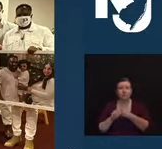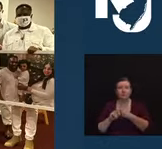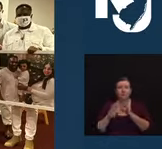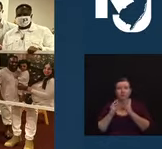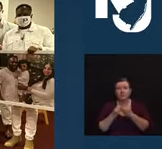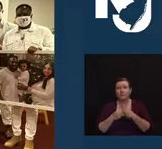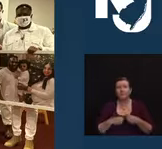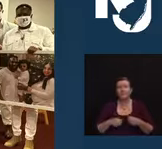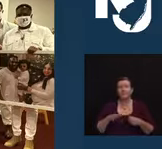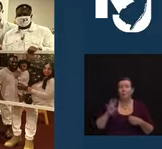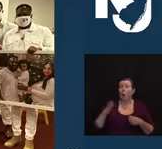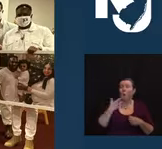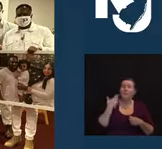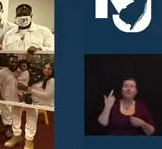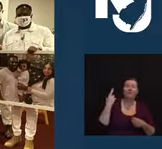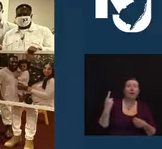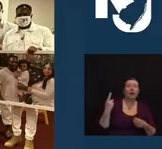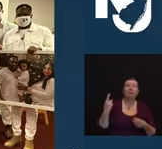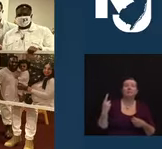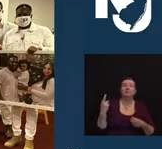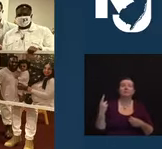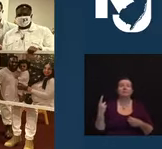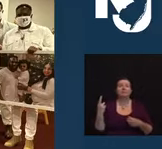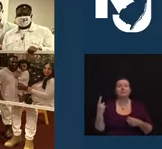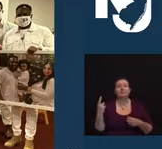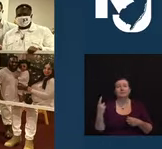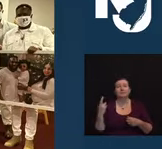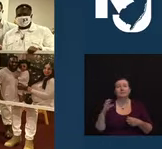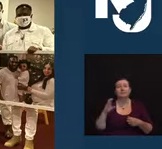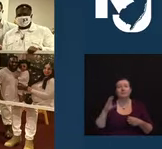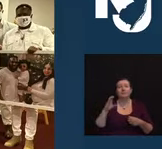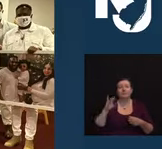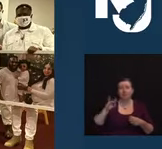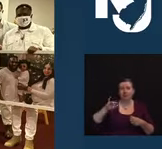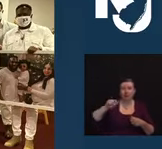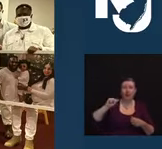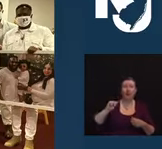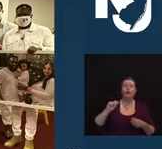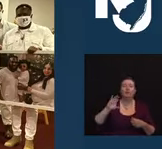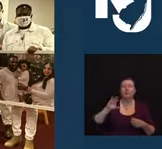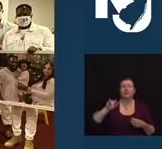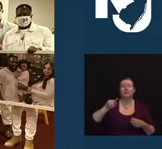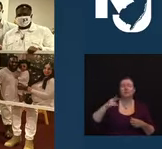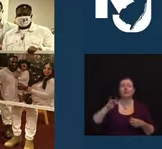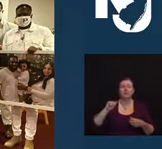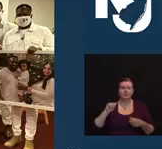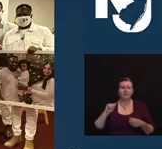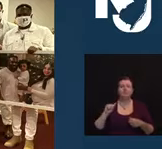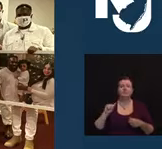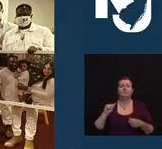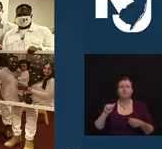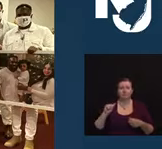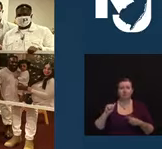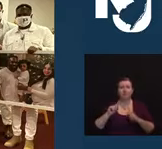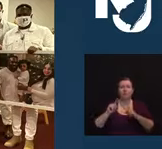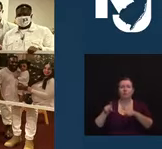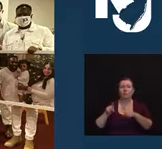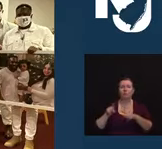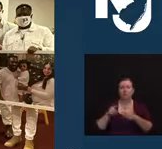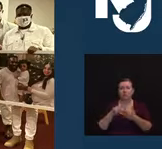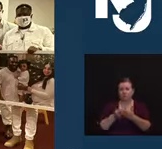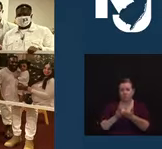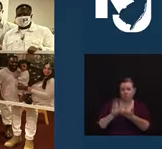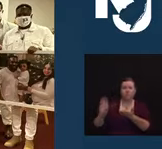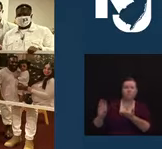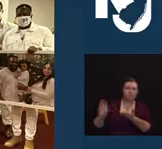Cynthia Sanchez, set up a GoFundMe campaign that has raised $50,000. I will just say this